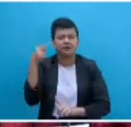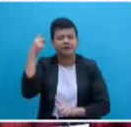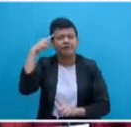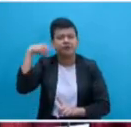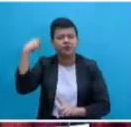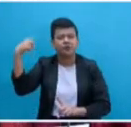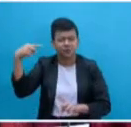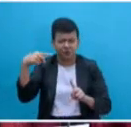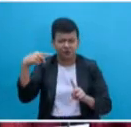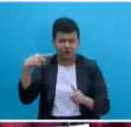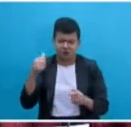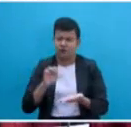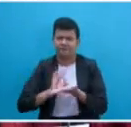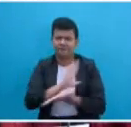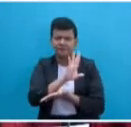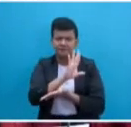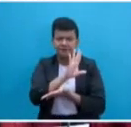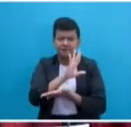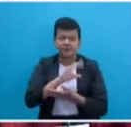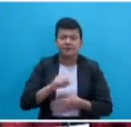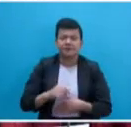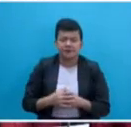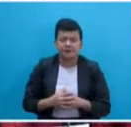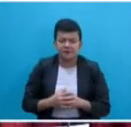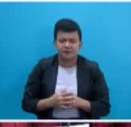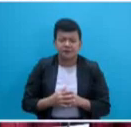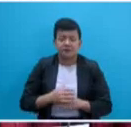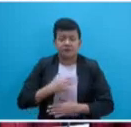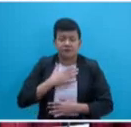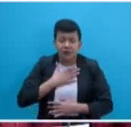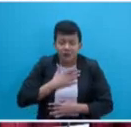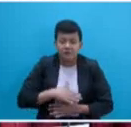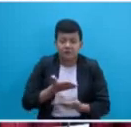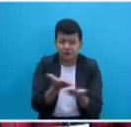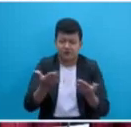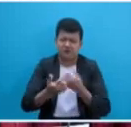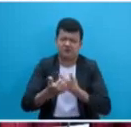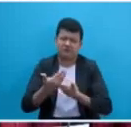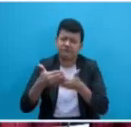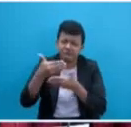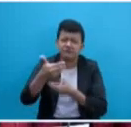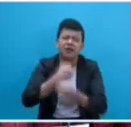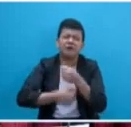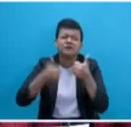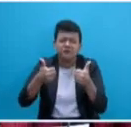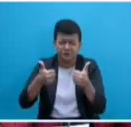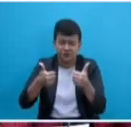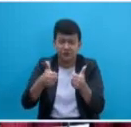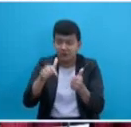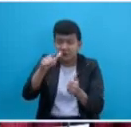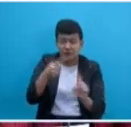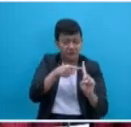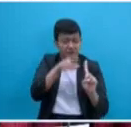candle. Life's but a walking shadow, a poor player that struts and frets his hour upon the stage,